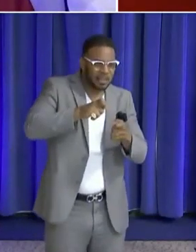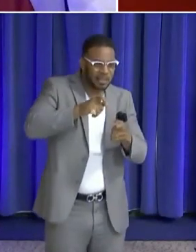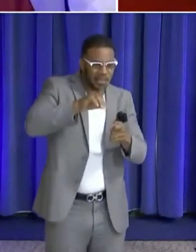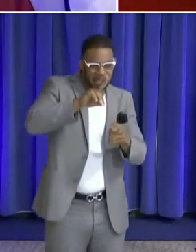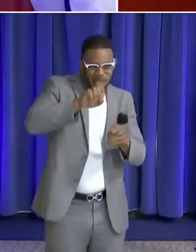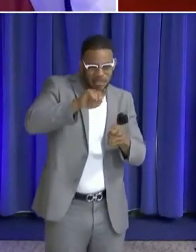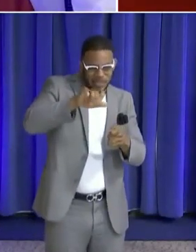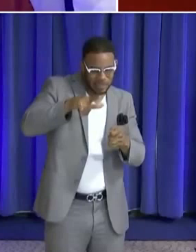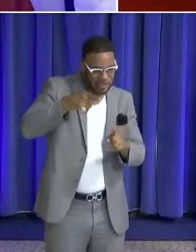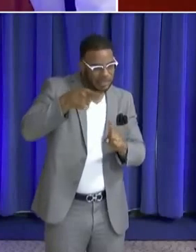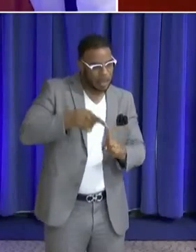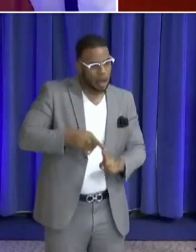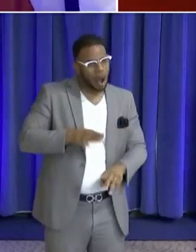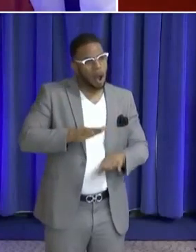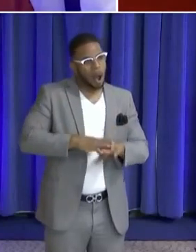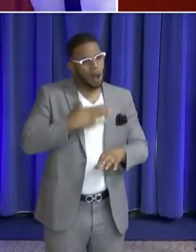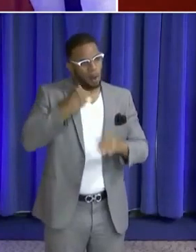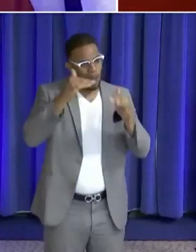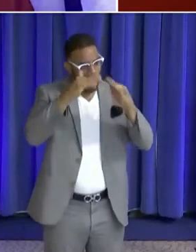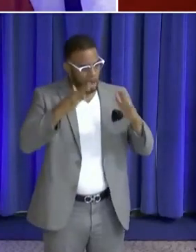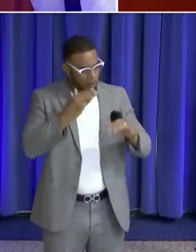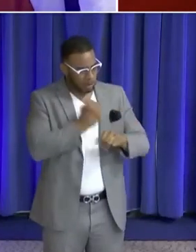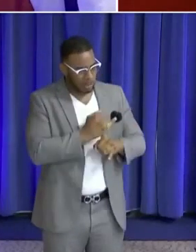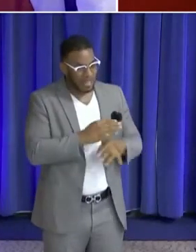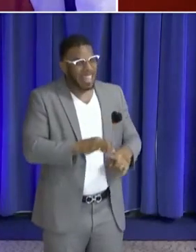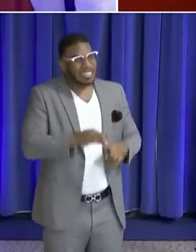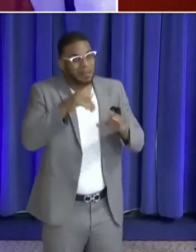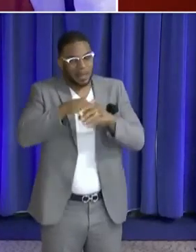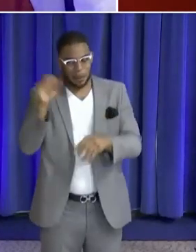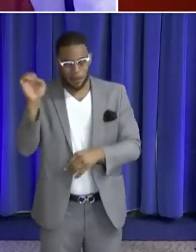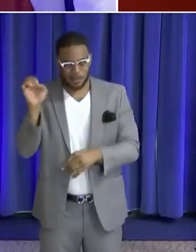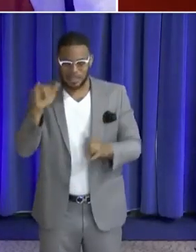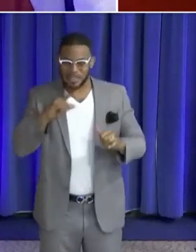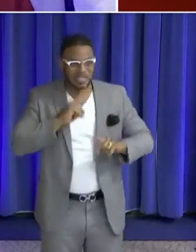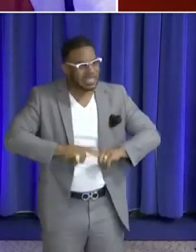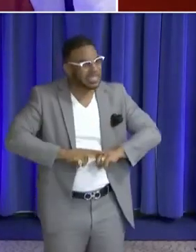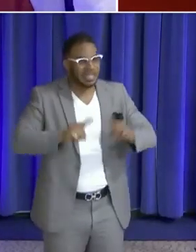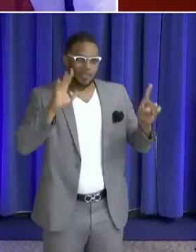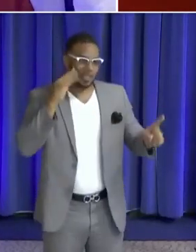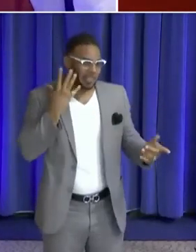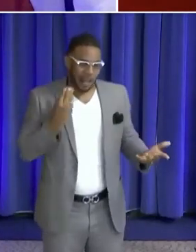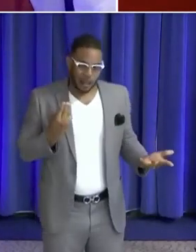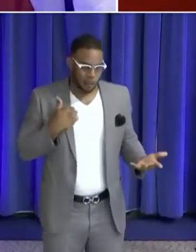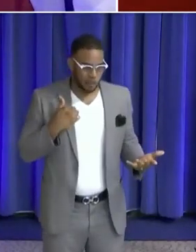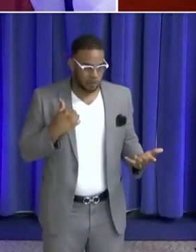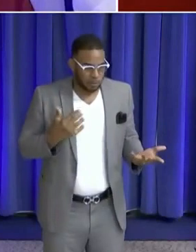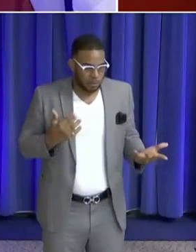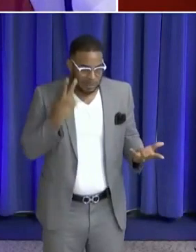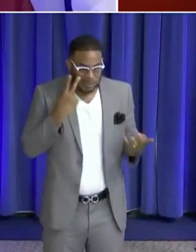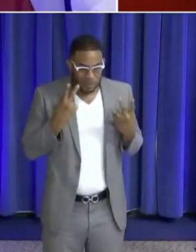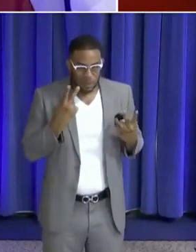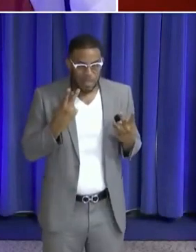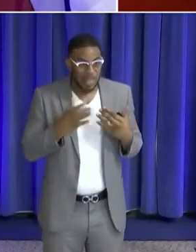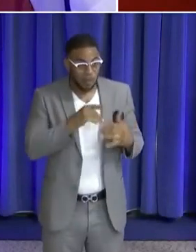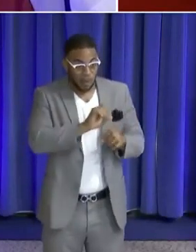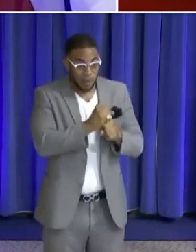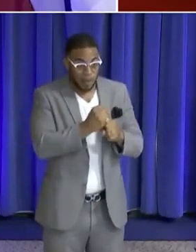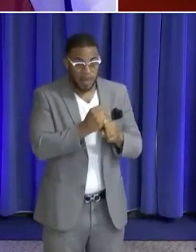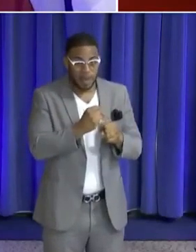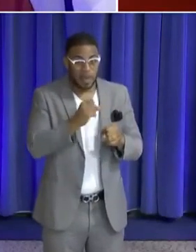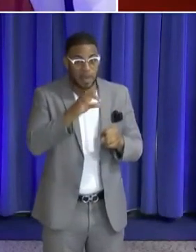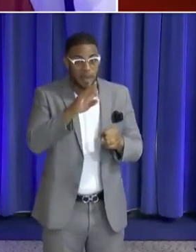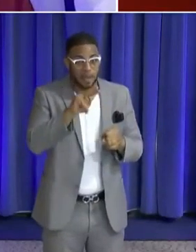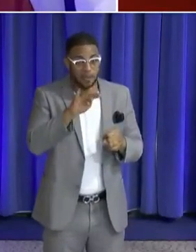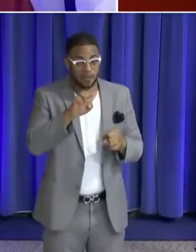White House complex, except in an emergency. So it's going to be very important that even when they made the fence taller,